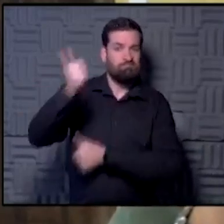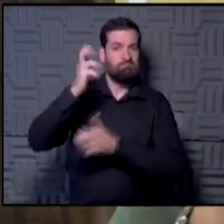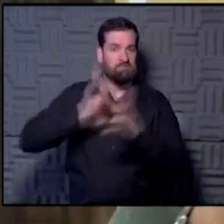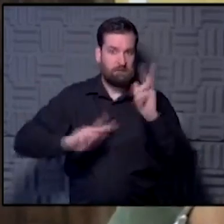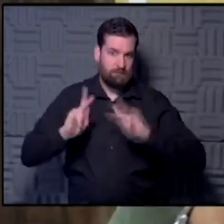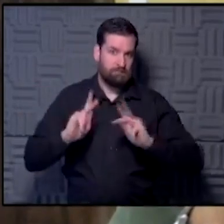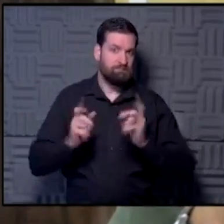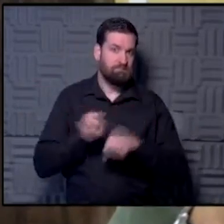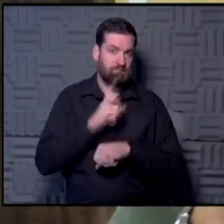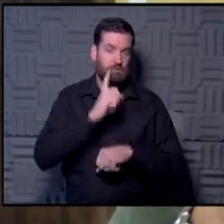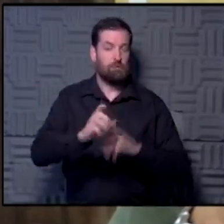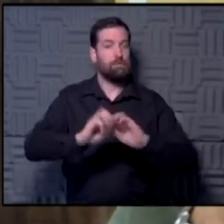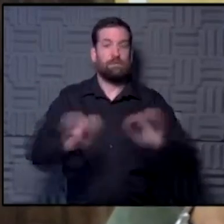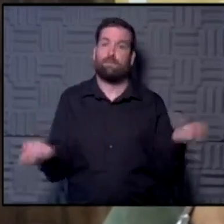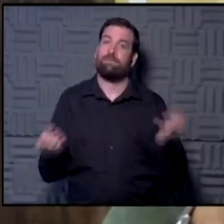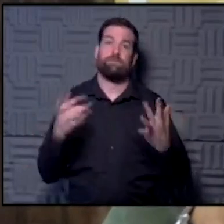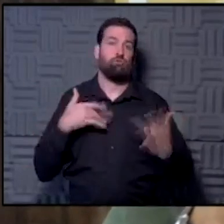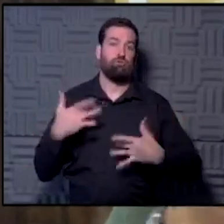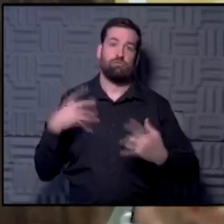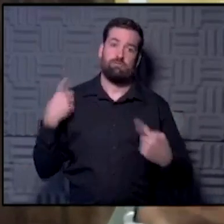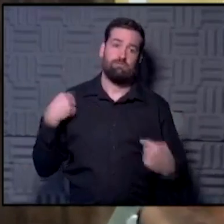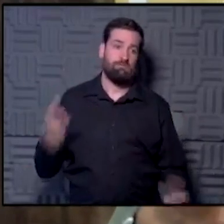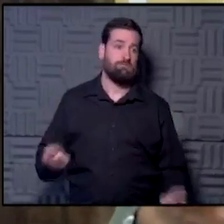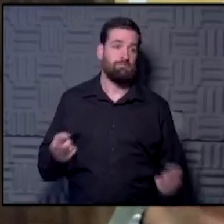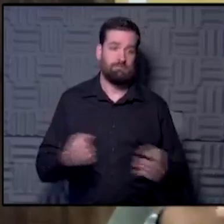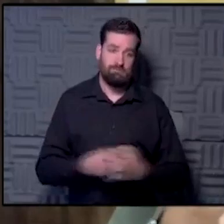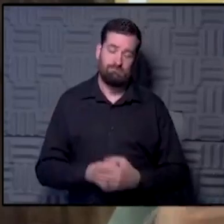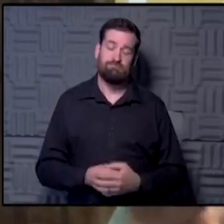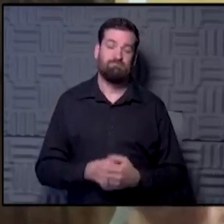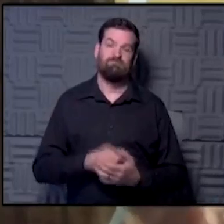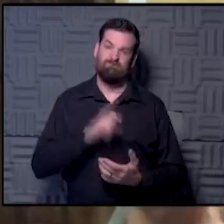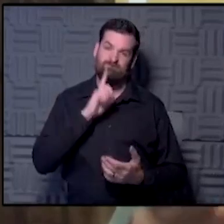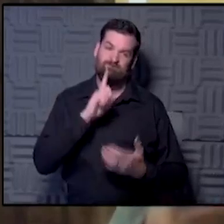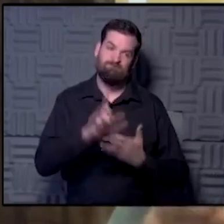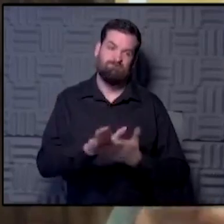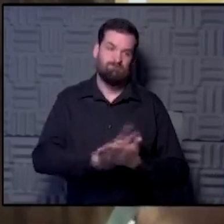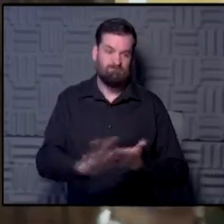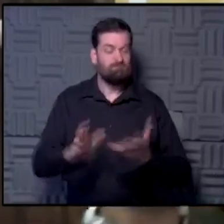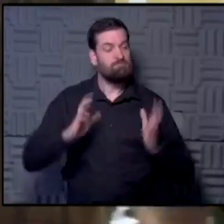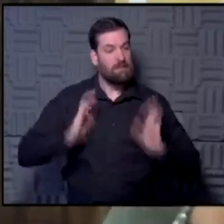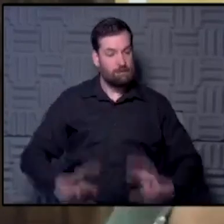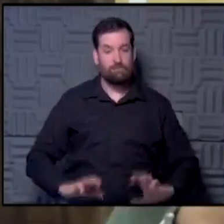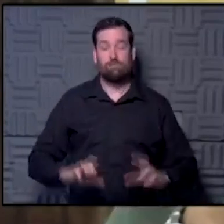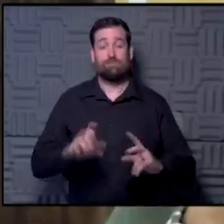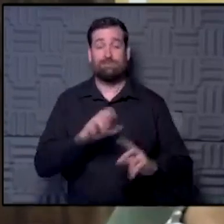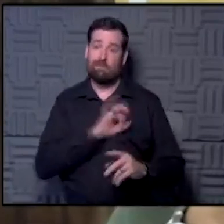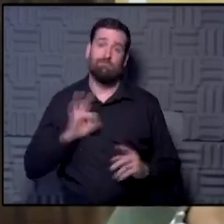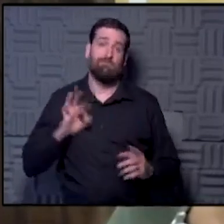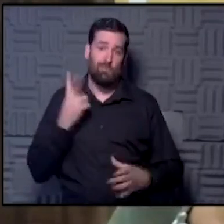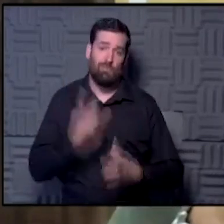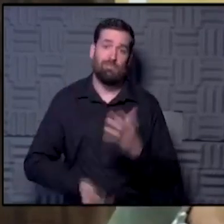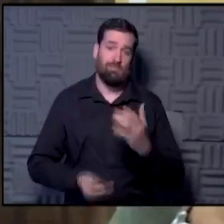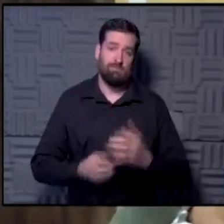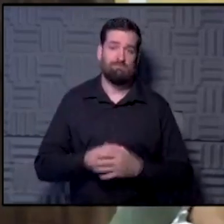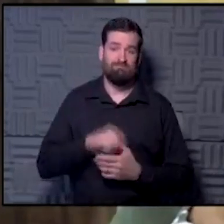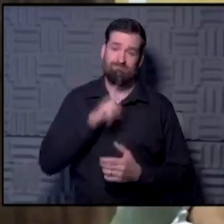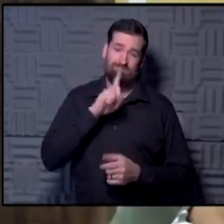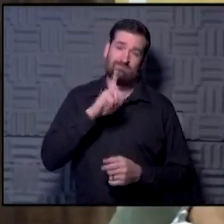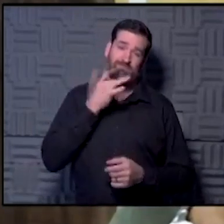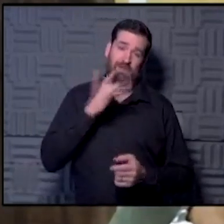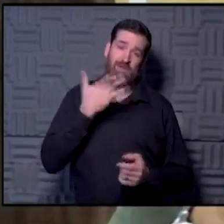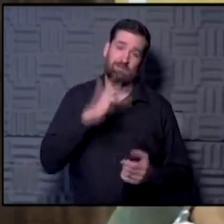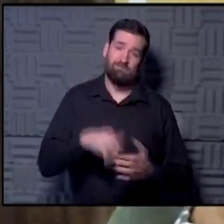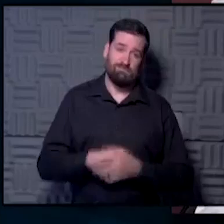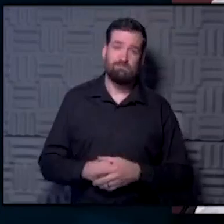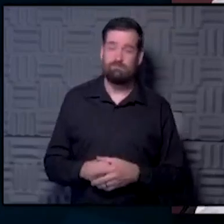sure that we have yet to have any concerns. So that's awesome. been really nice from us, both customers and staff. So we've been really lucky to be able to at least do